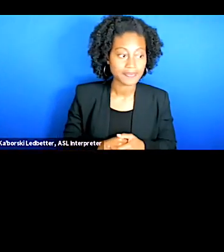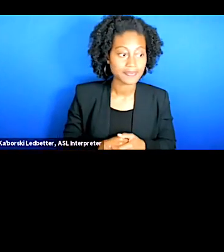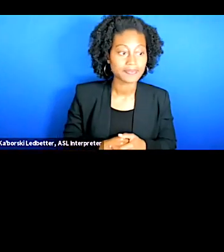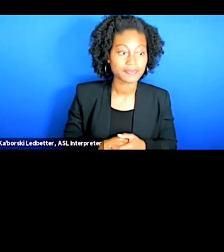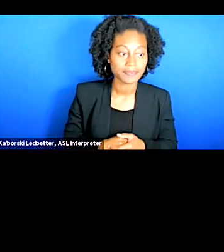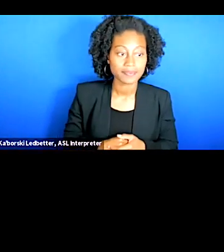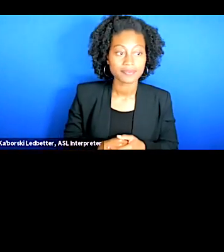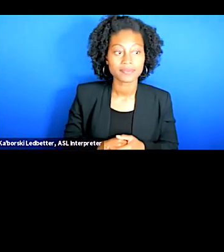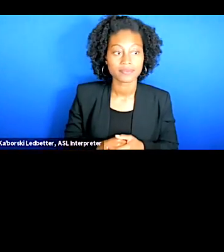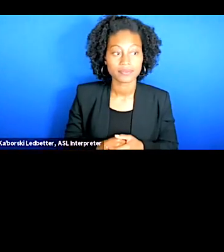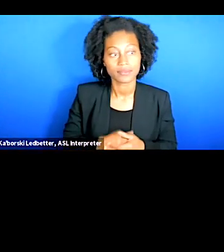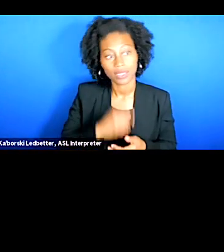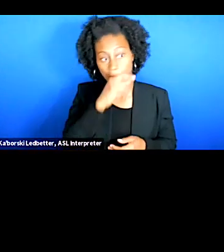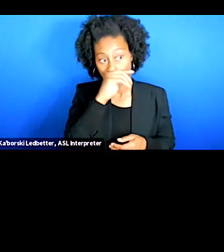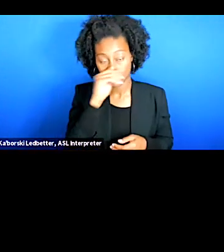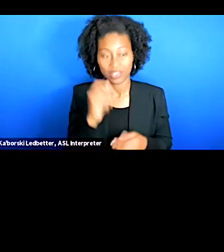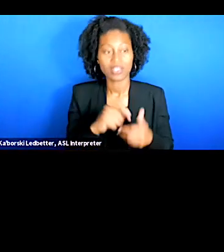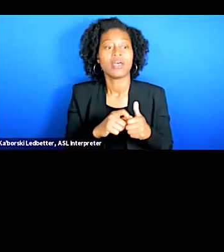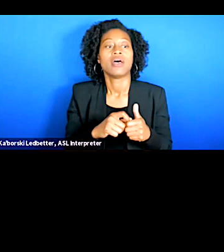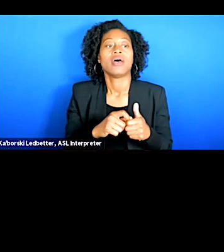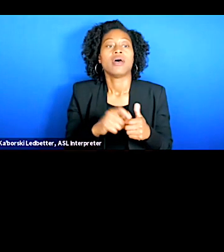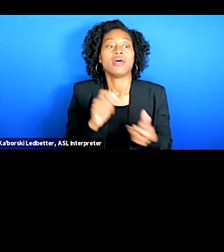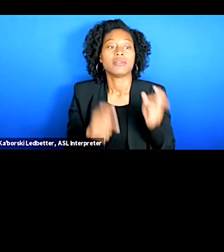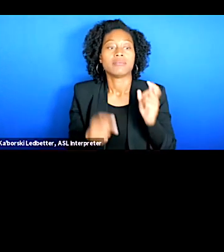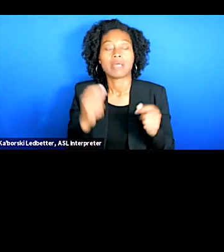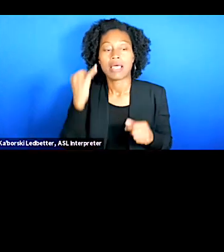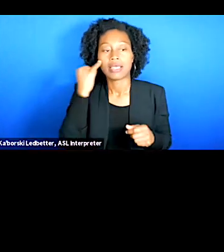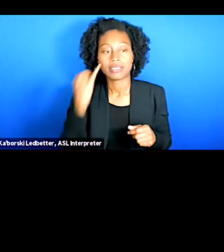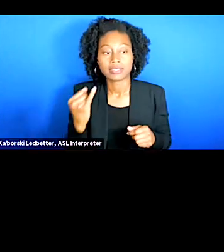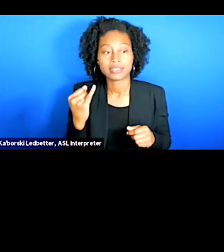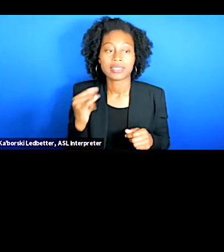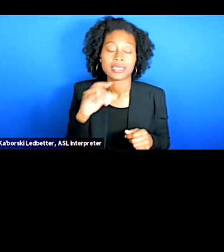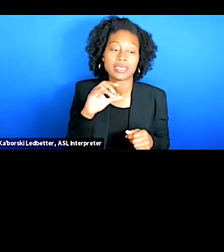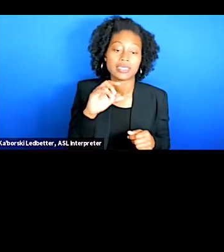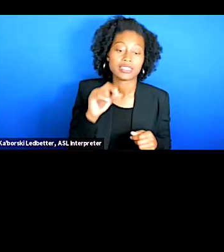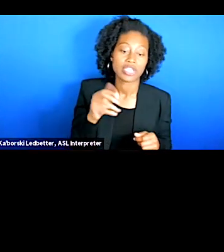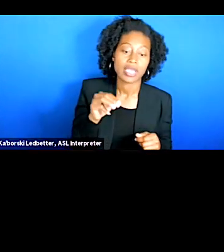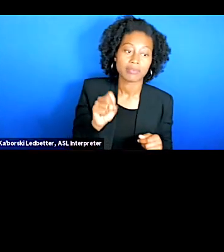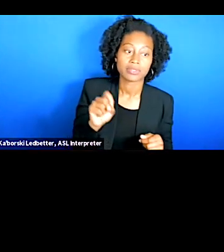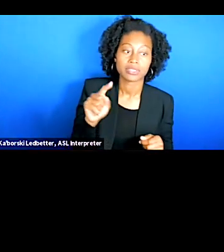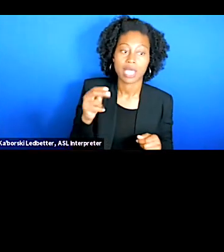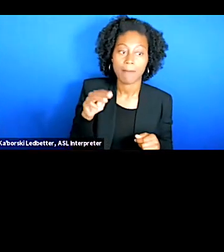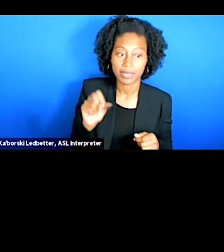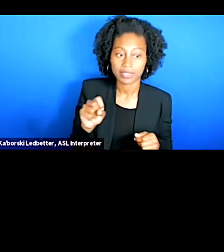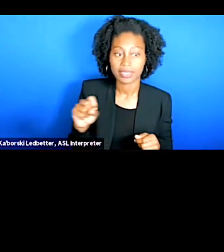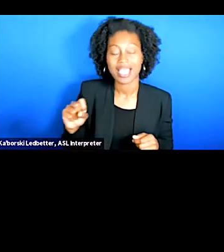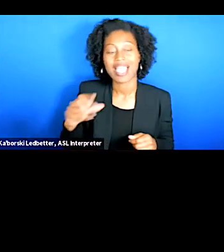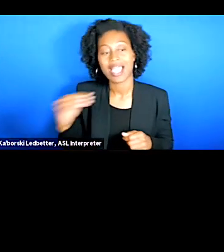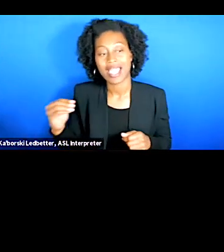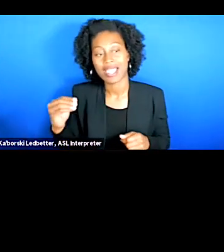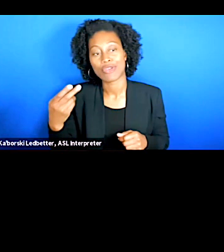Adapting the ideas of methodologists James Thomas and Angela Hardin, there are three steps to